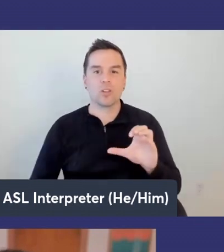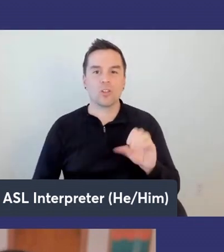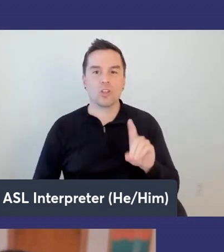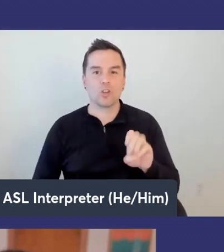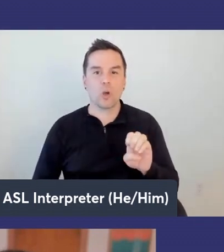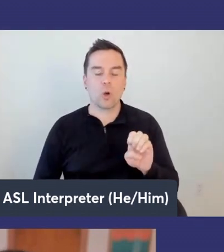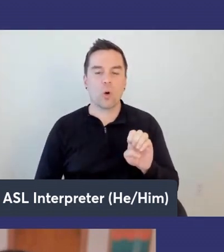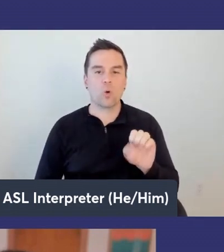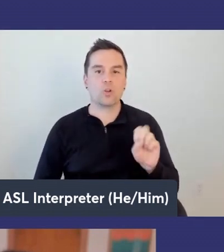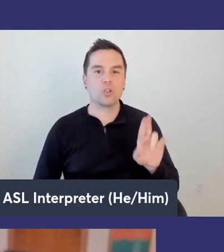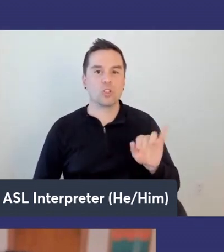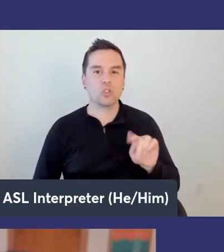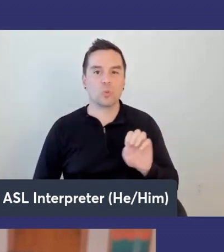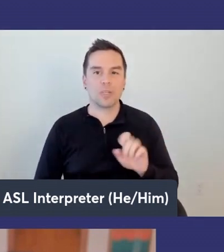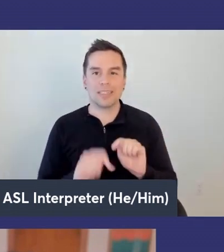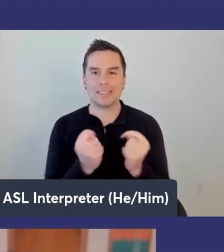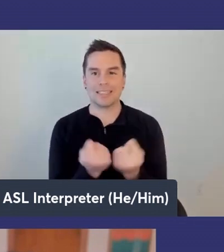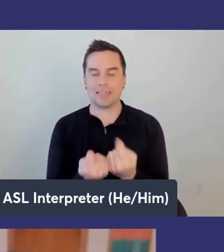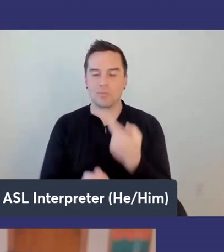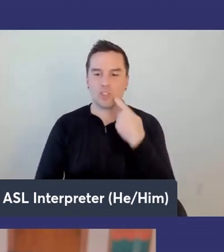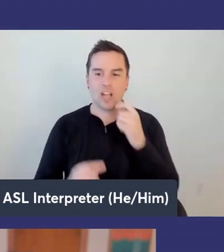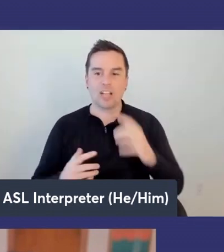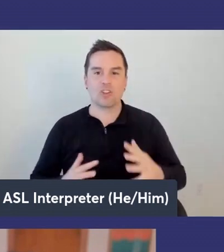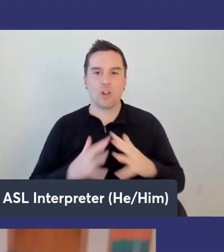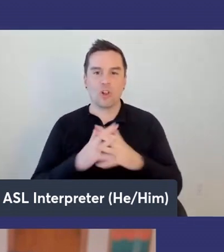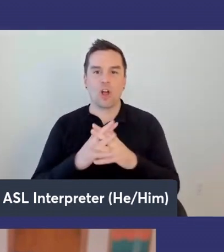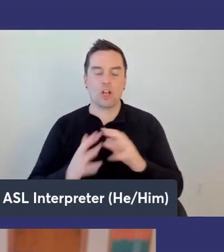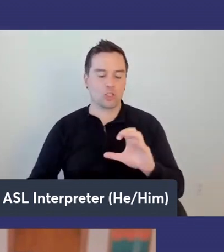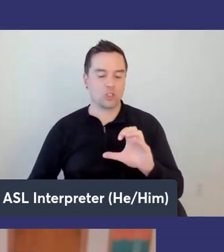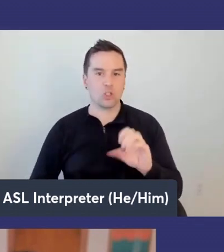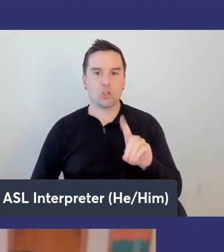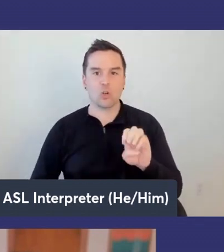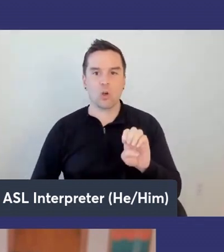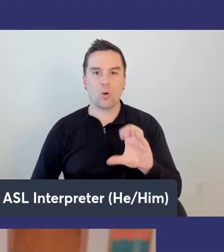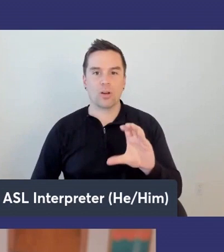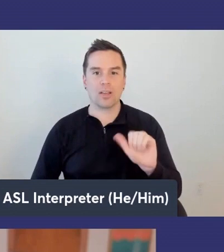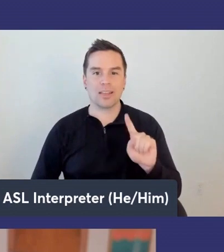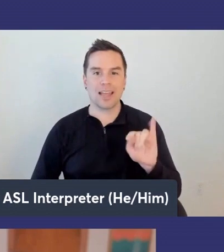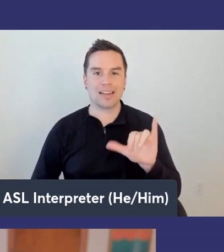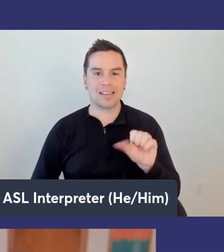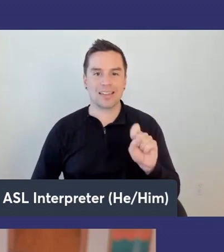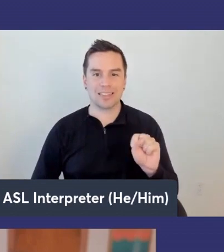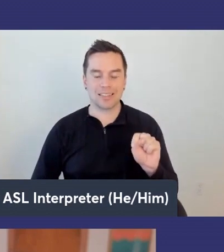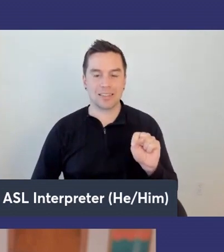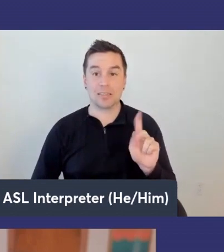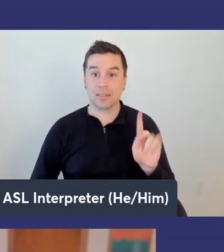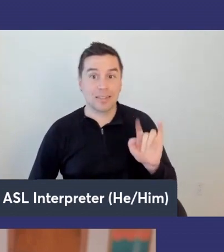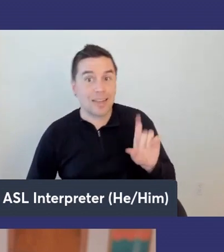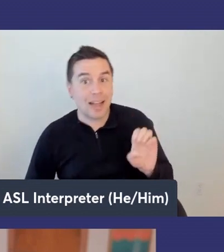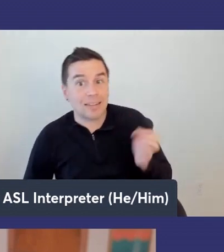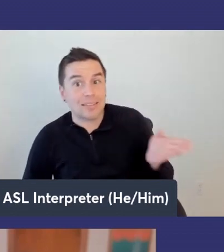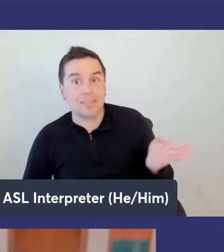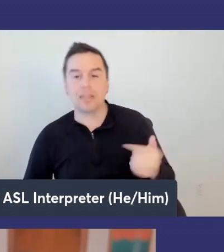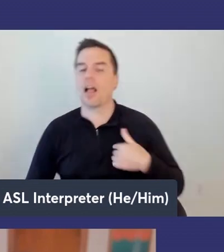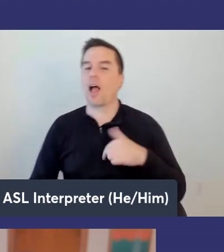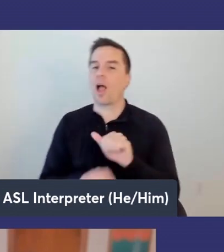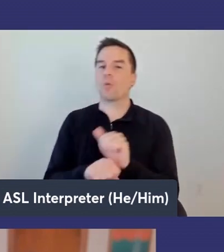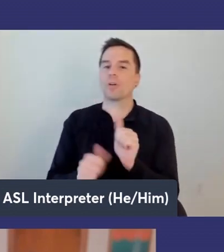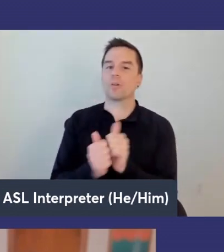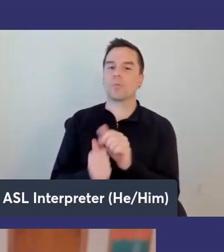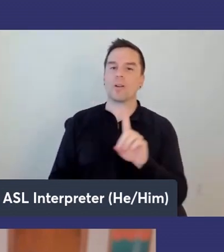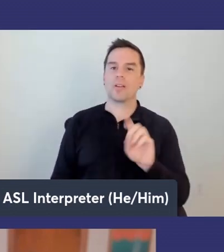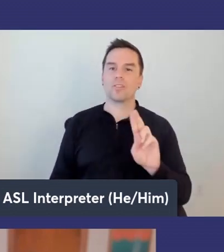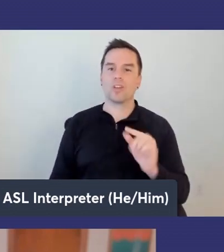Most recently, as we said, we launched CodeCatalyst, so we're excited to be here to talk about that today. Kyle? Yeah, and I work with Doug closely. I'm also a product